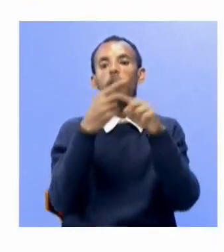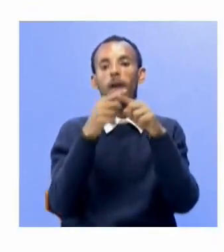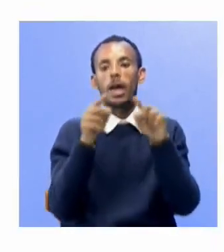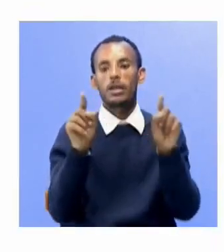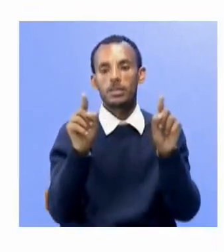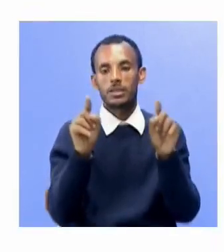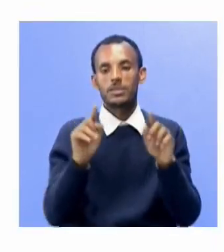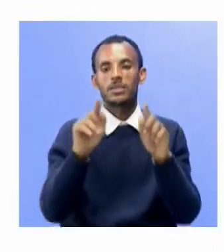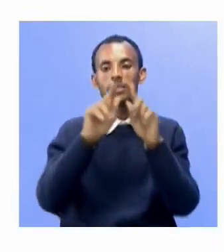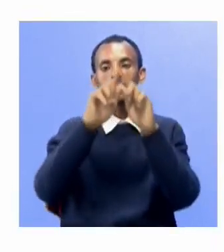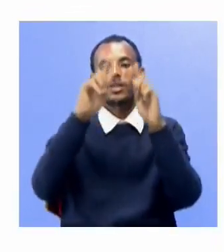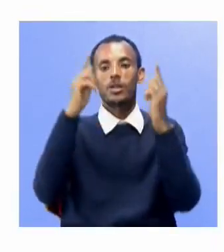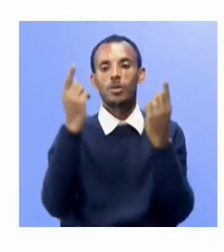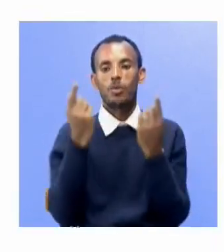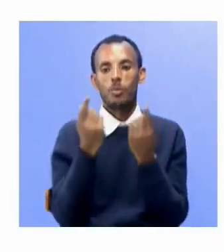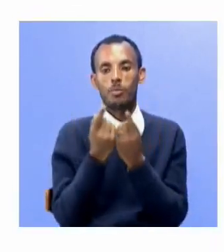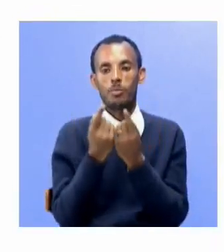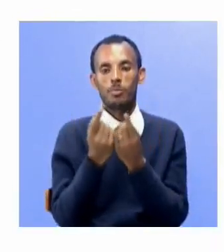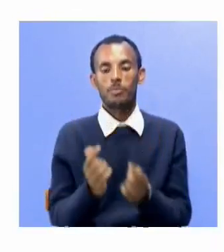Various